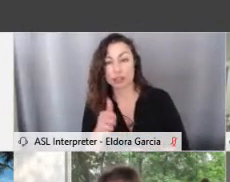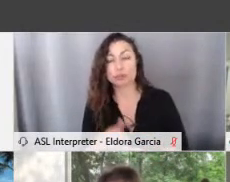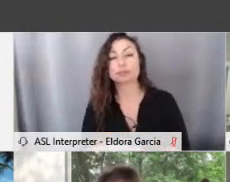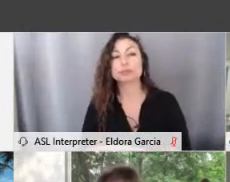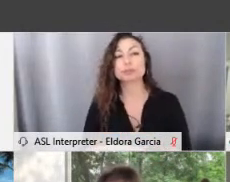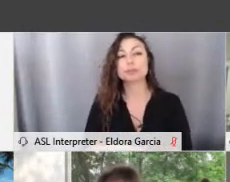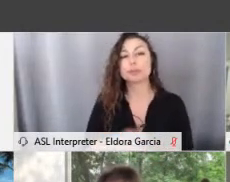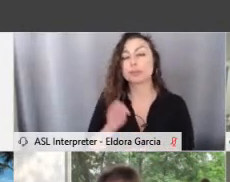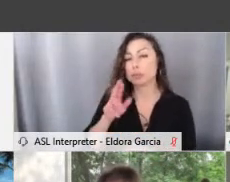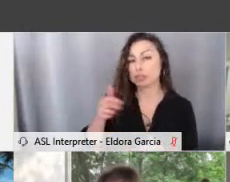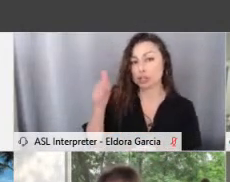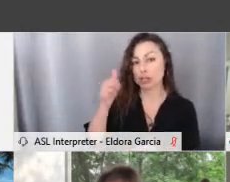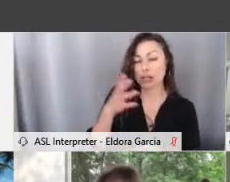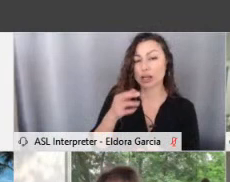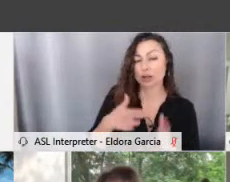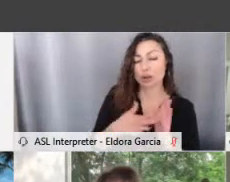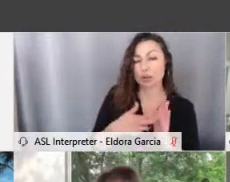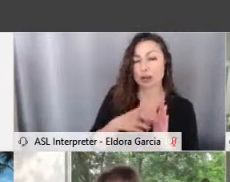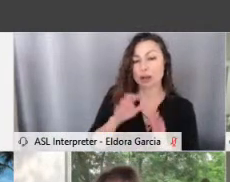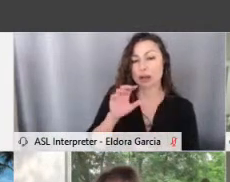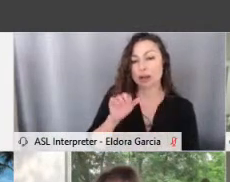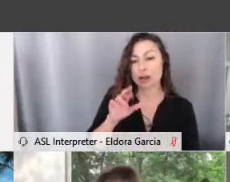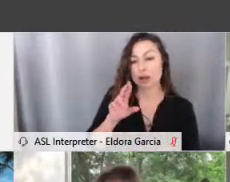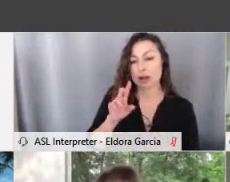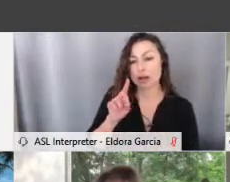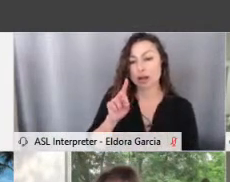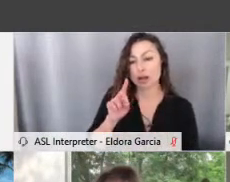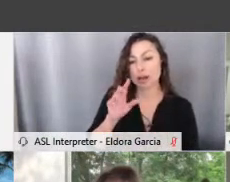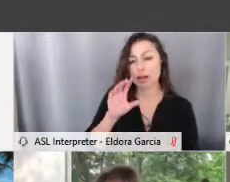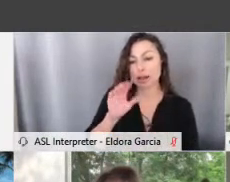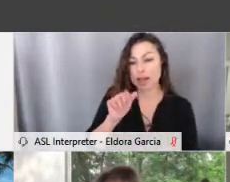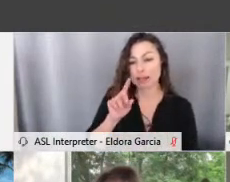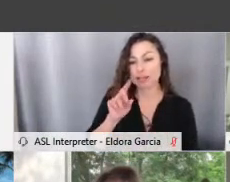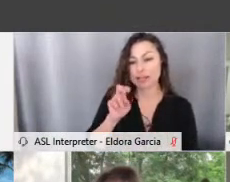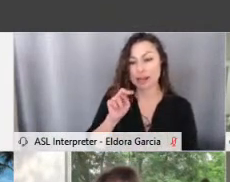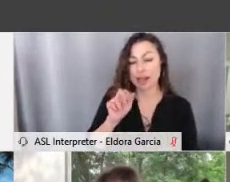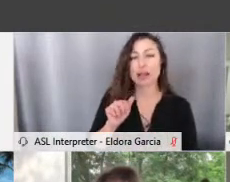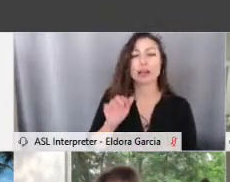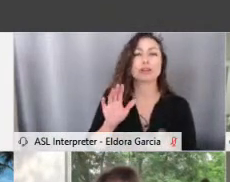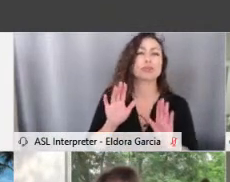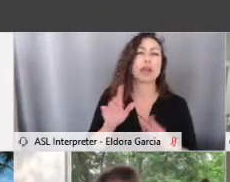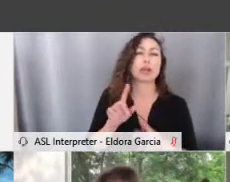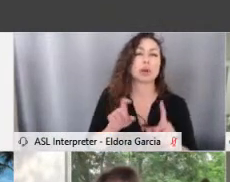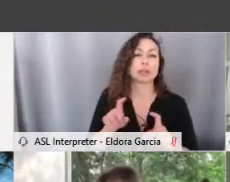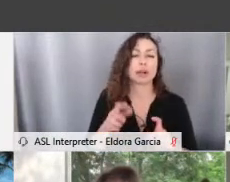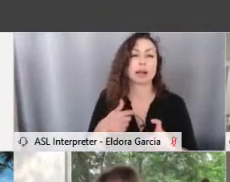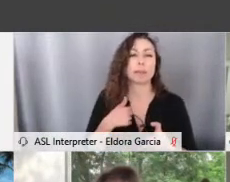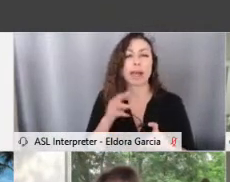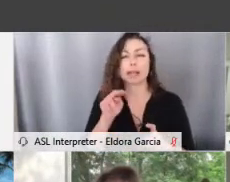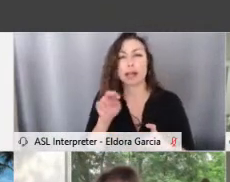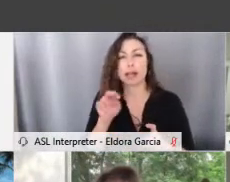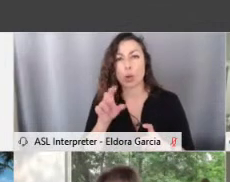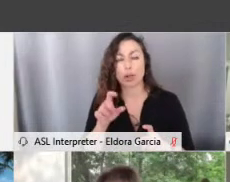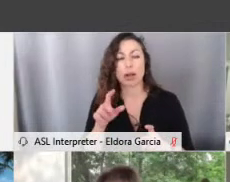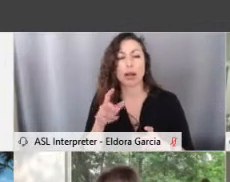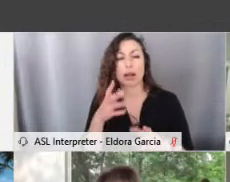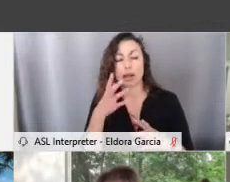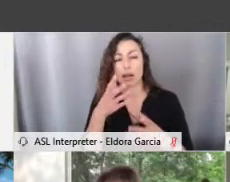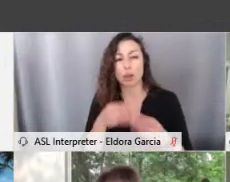Mr. Chair and Representative Cadena, great questions. Nicole and I have been losing a lot of sleep about